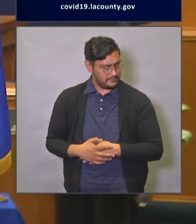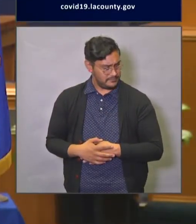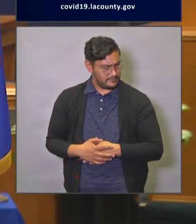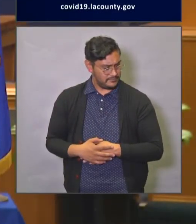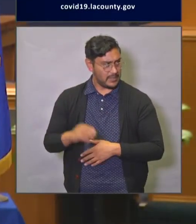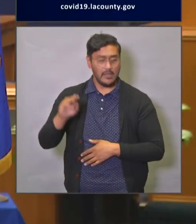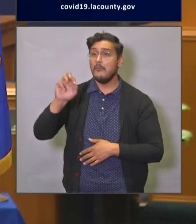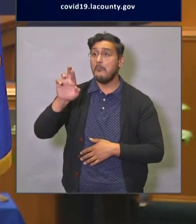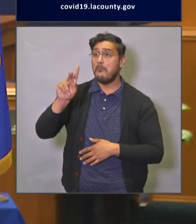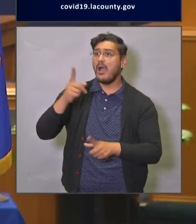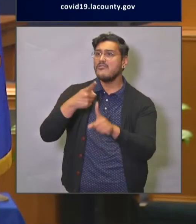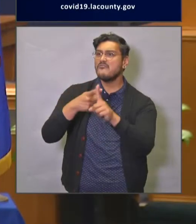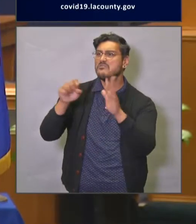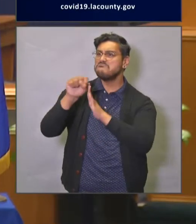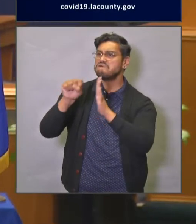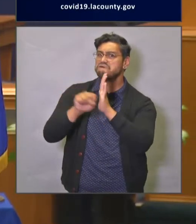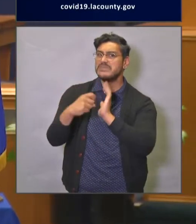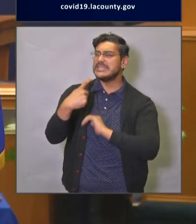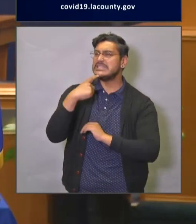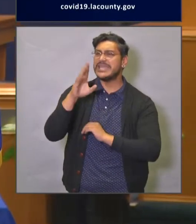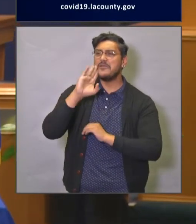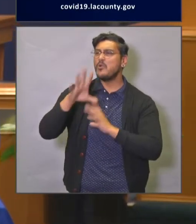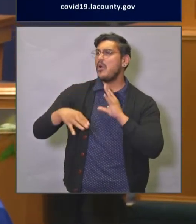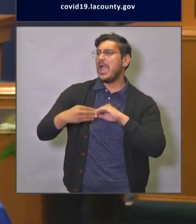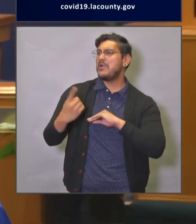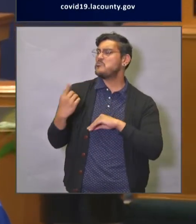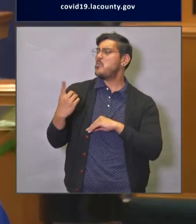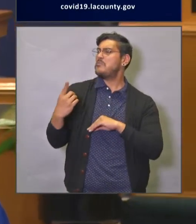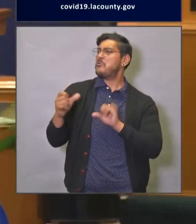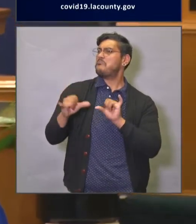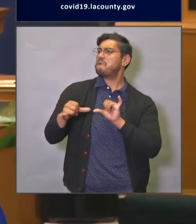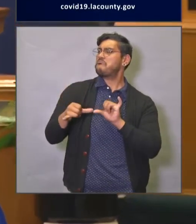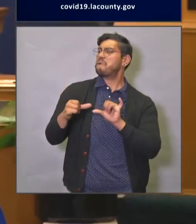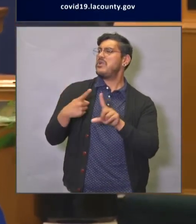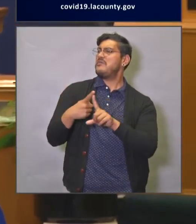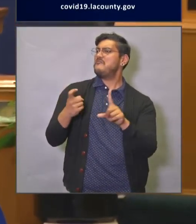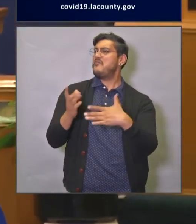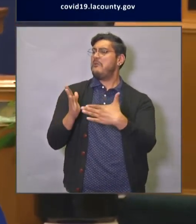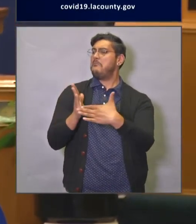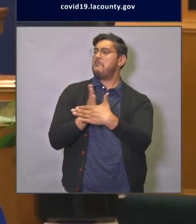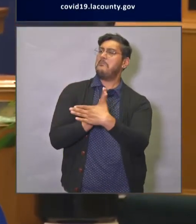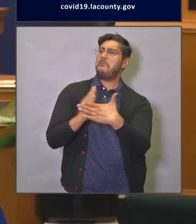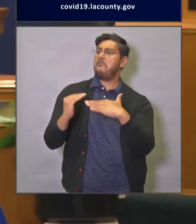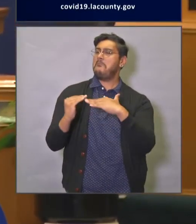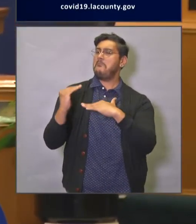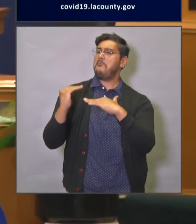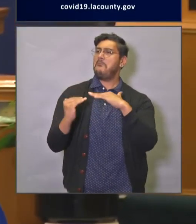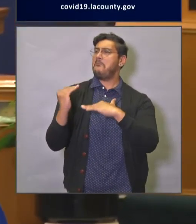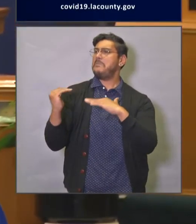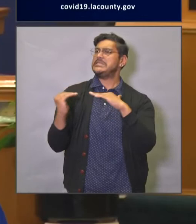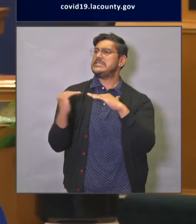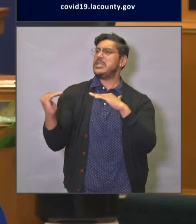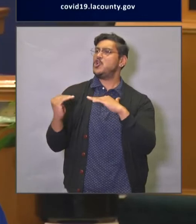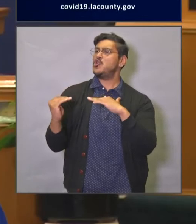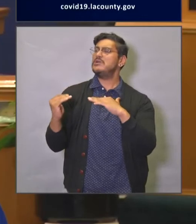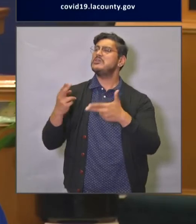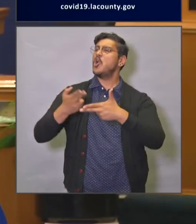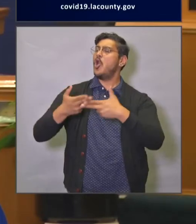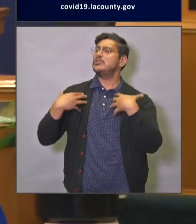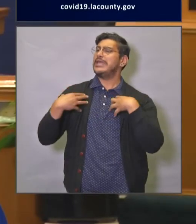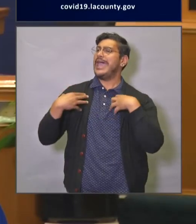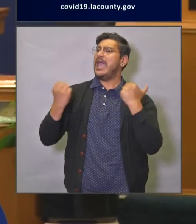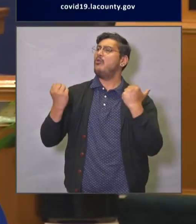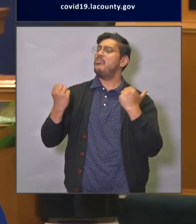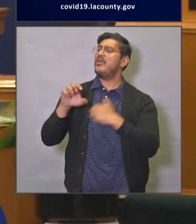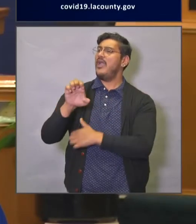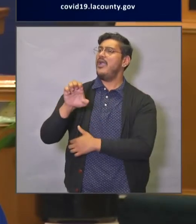state spoke of adding an additional metric for going between the tiers, a health equity metric. Do